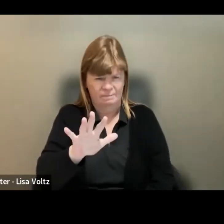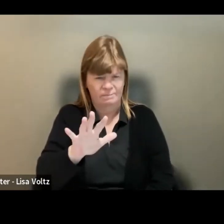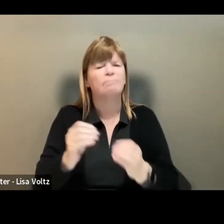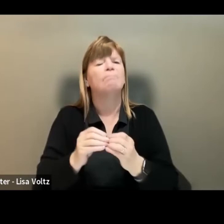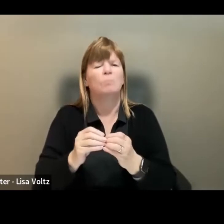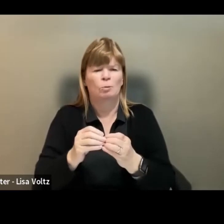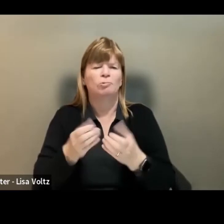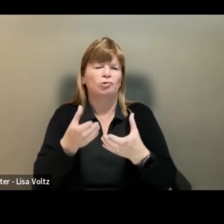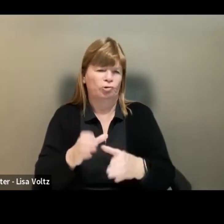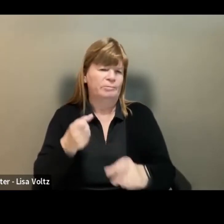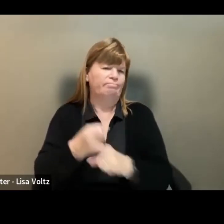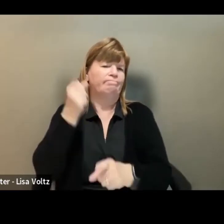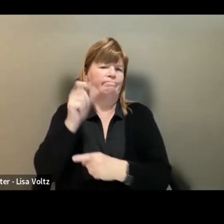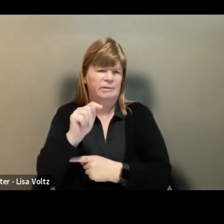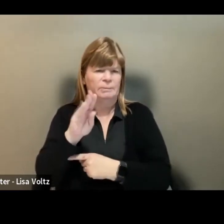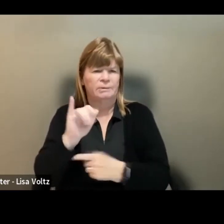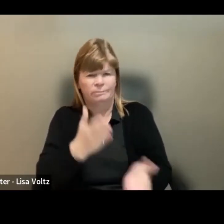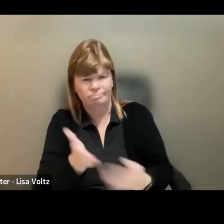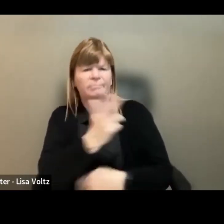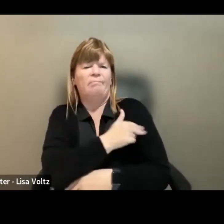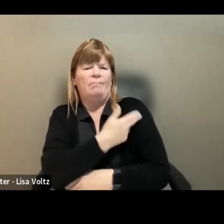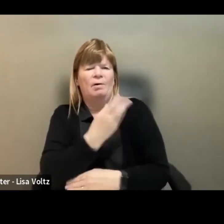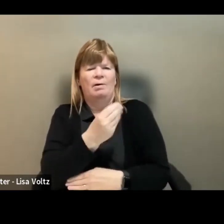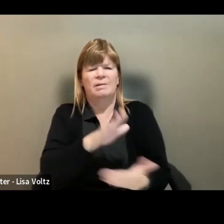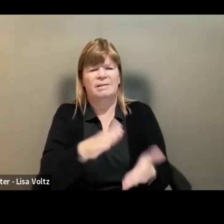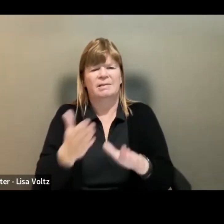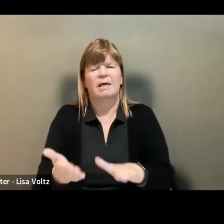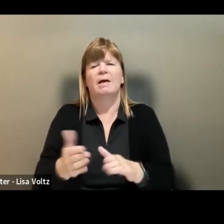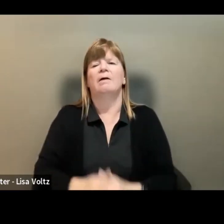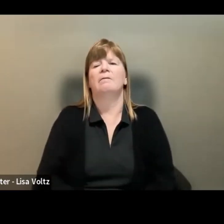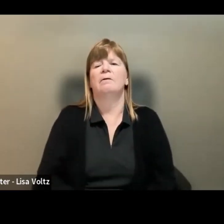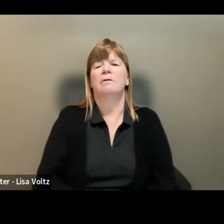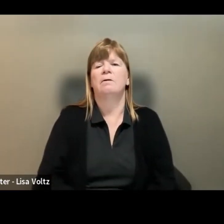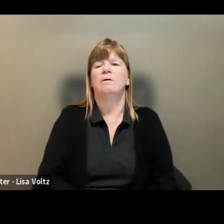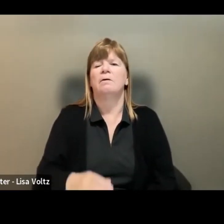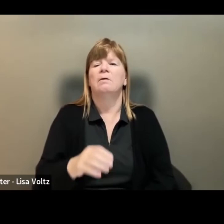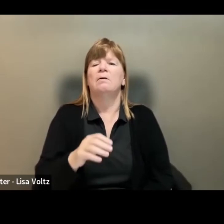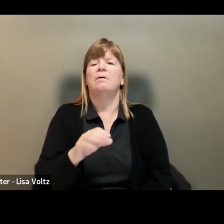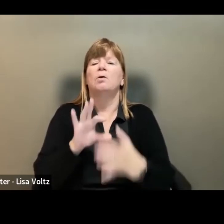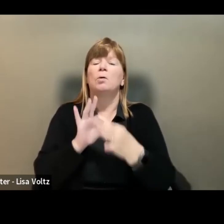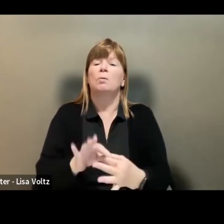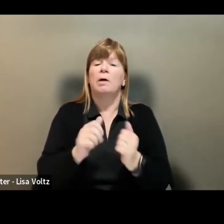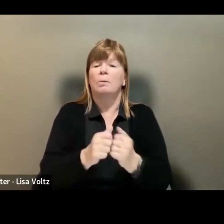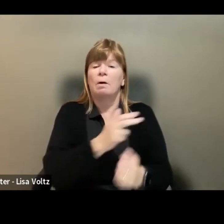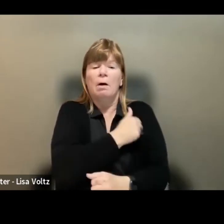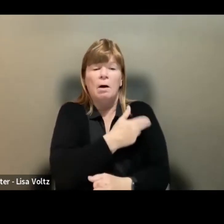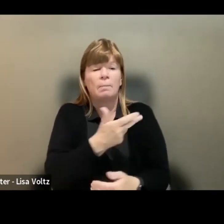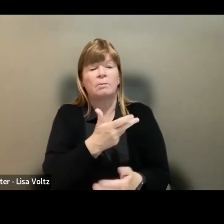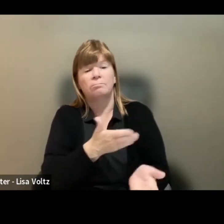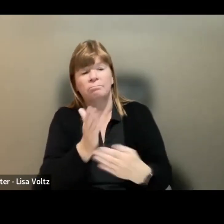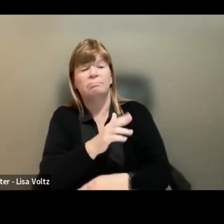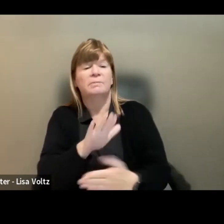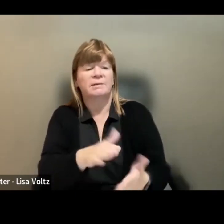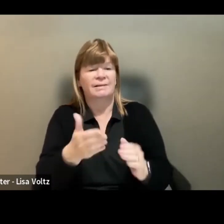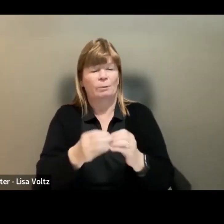for TBI-related hospitalizations and deaths. The rate of TBI-related hospitalization and death among older adults has